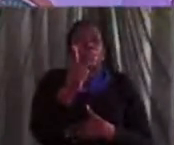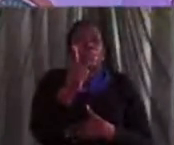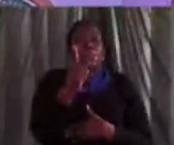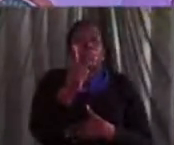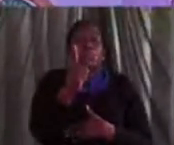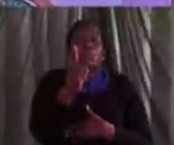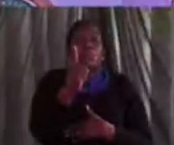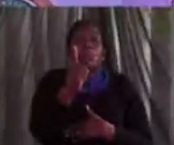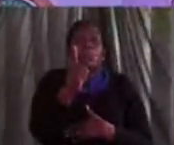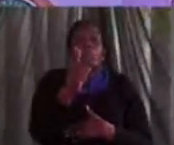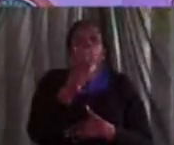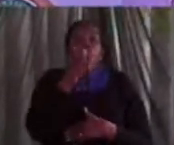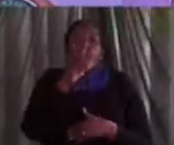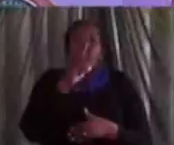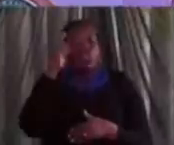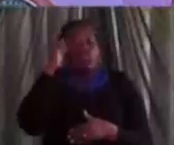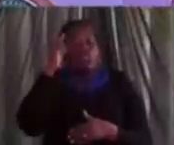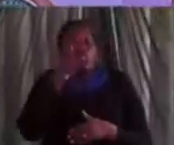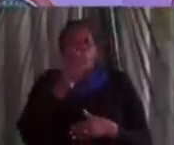you don't work alone.